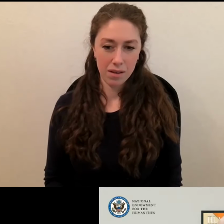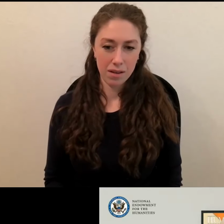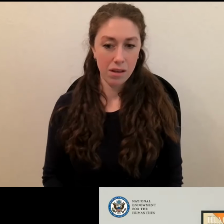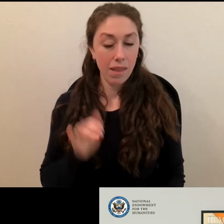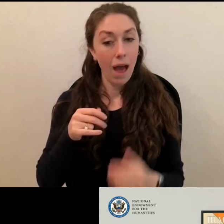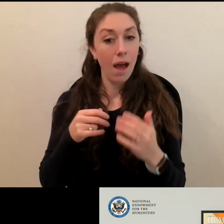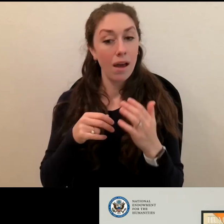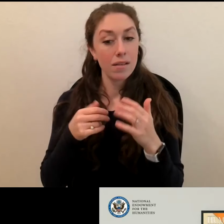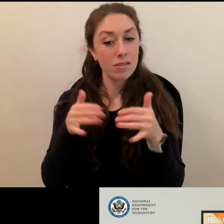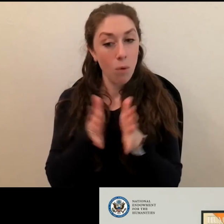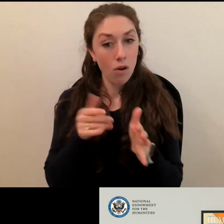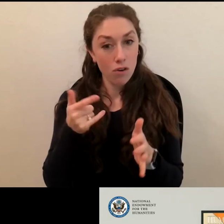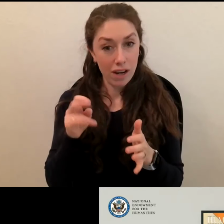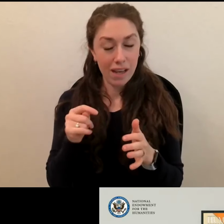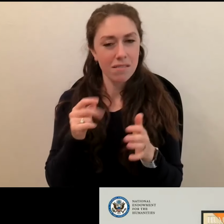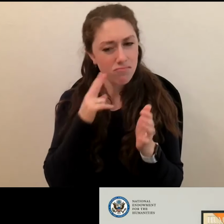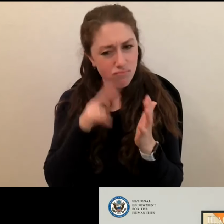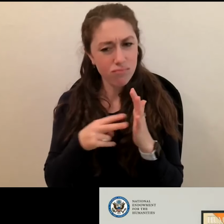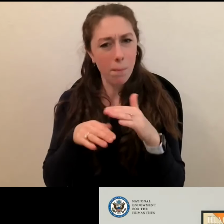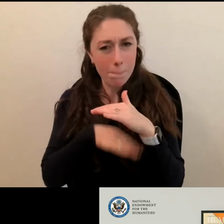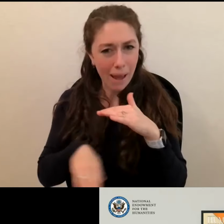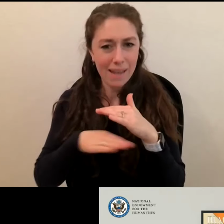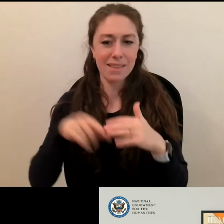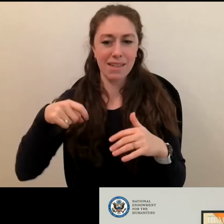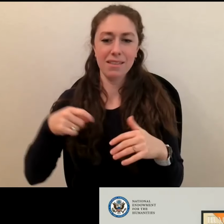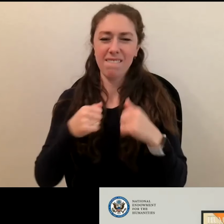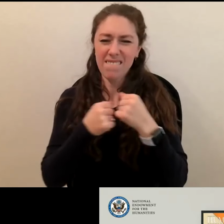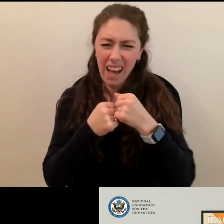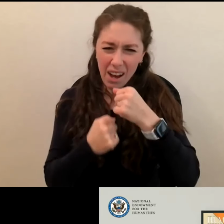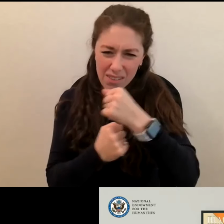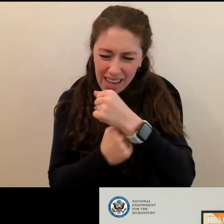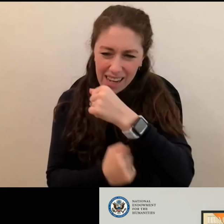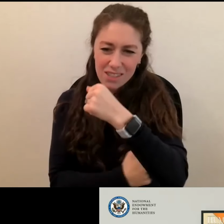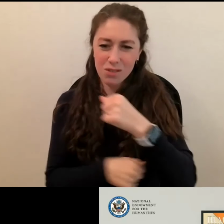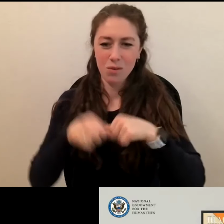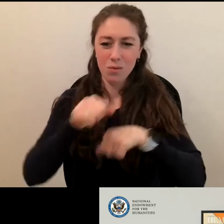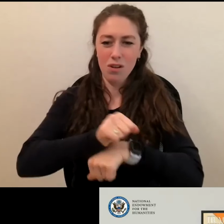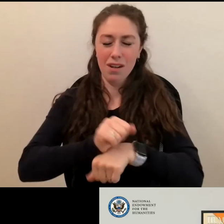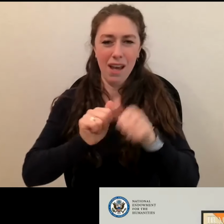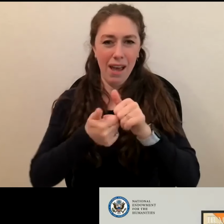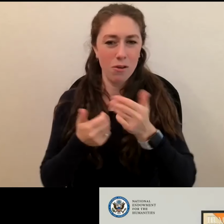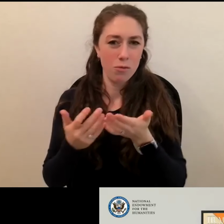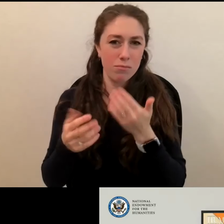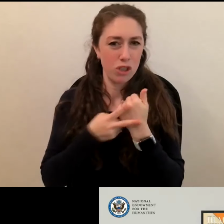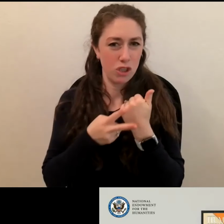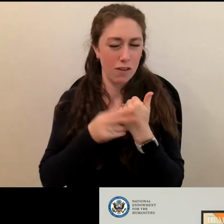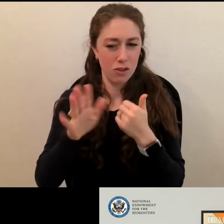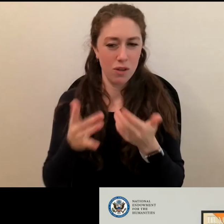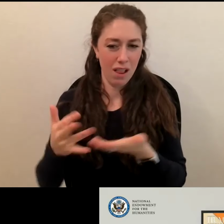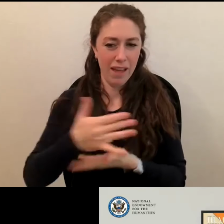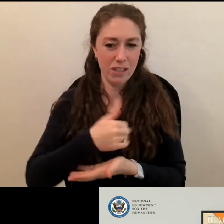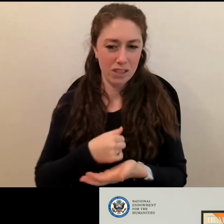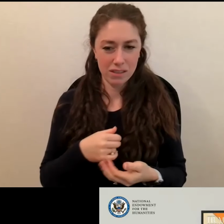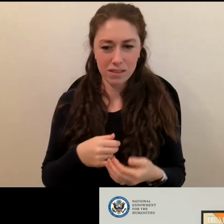needs for really sort of foundational work for how to preserve your collections and sort of get